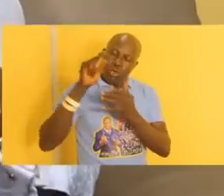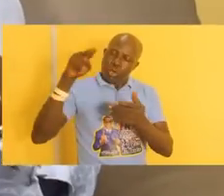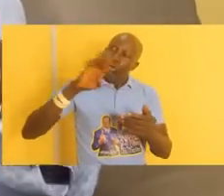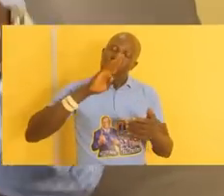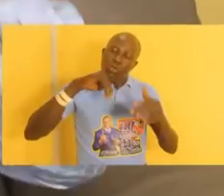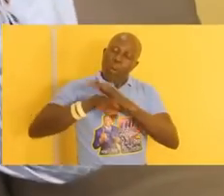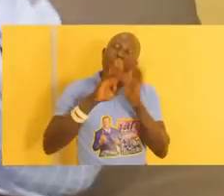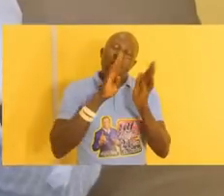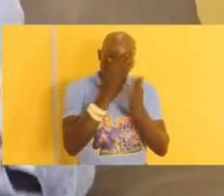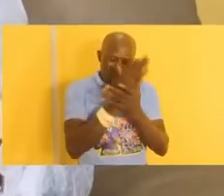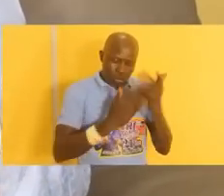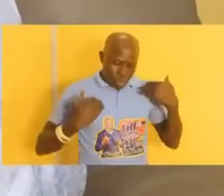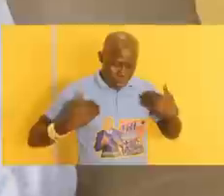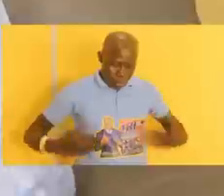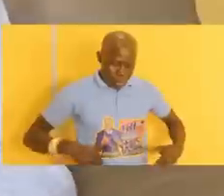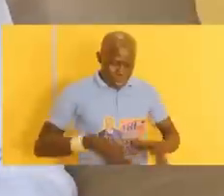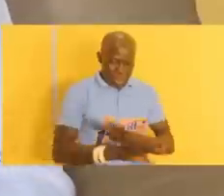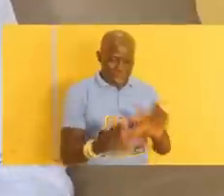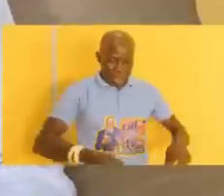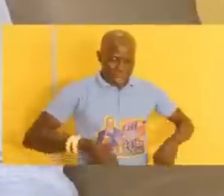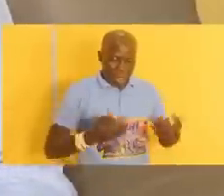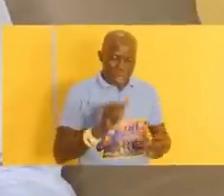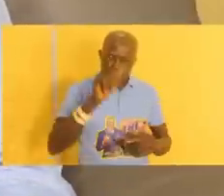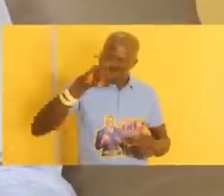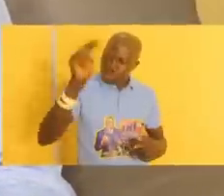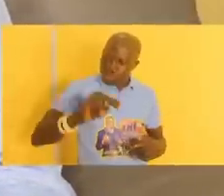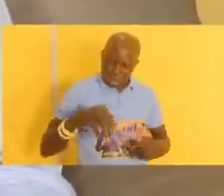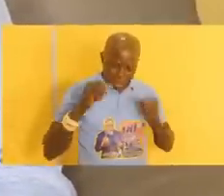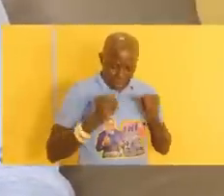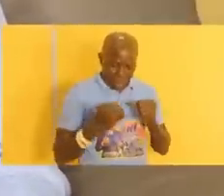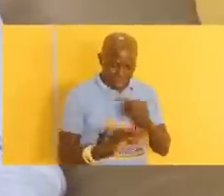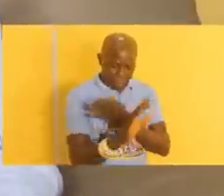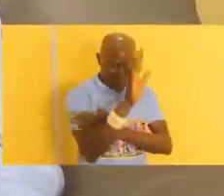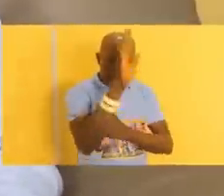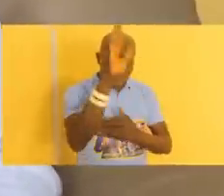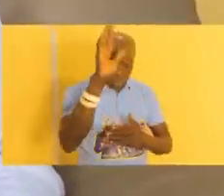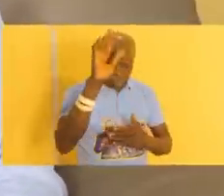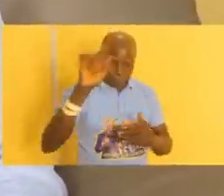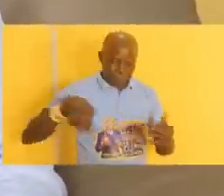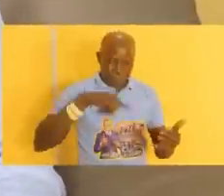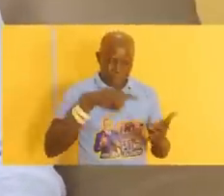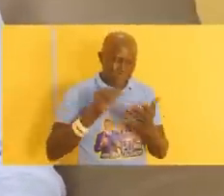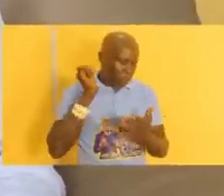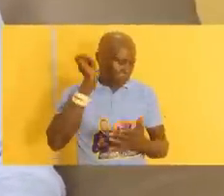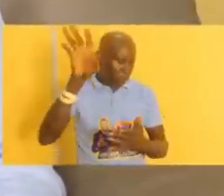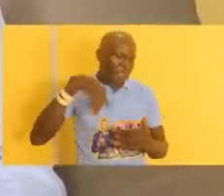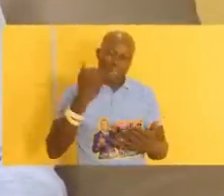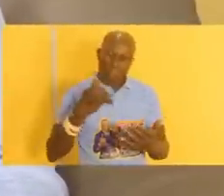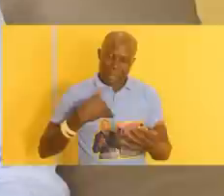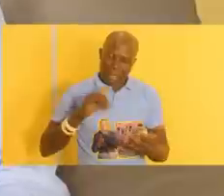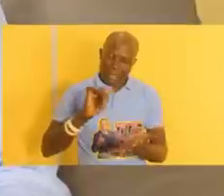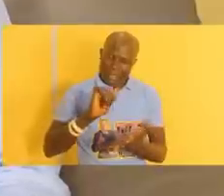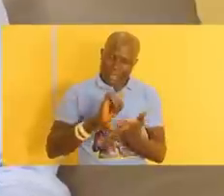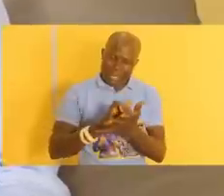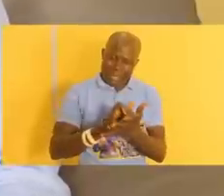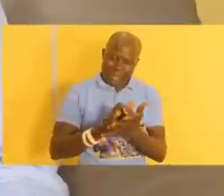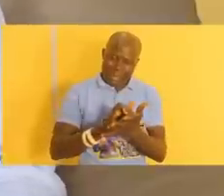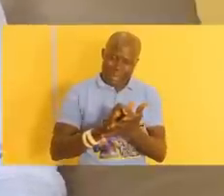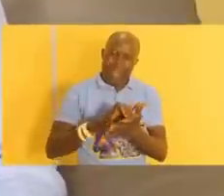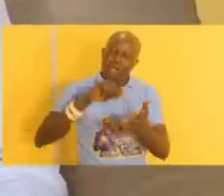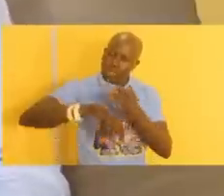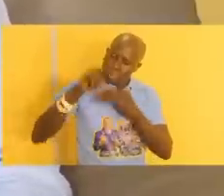laye. To be somebody in life. O nilo agbara Olorun. You will need the power of God. Gbogbo ti so fun mi pe. Somebody told me that. O ni you need to